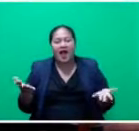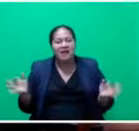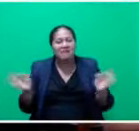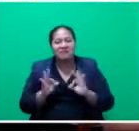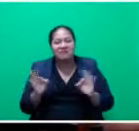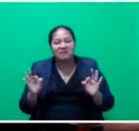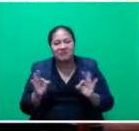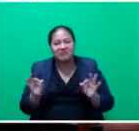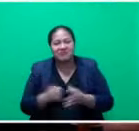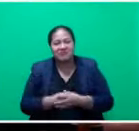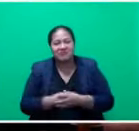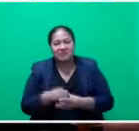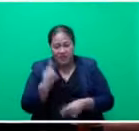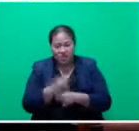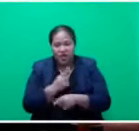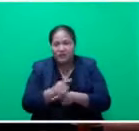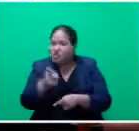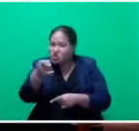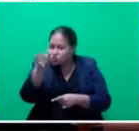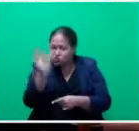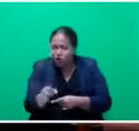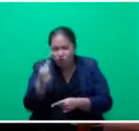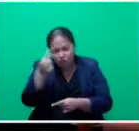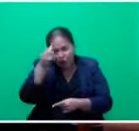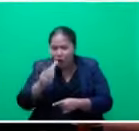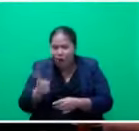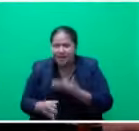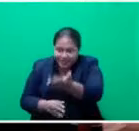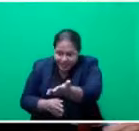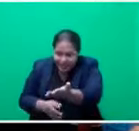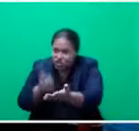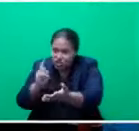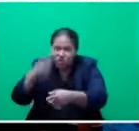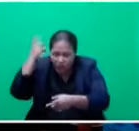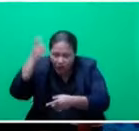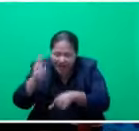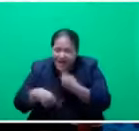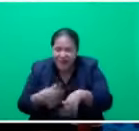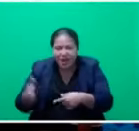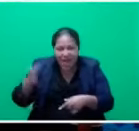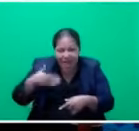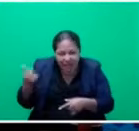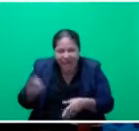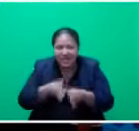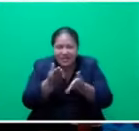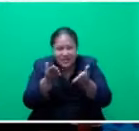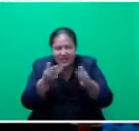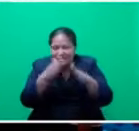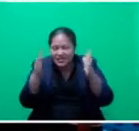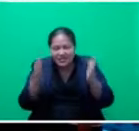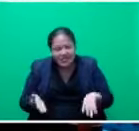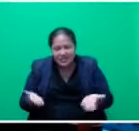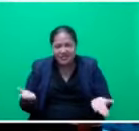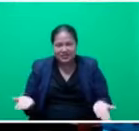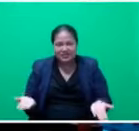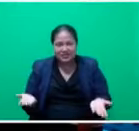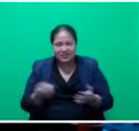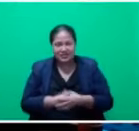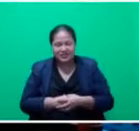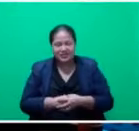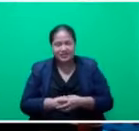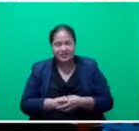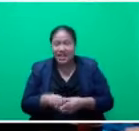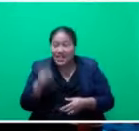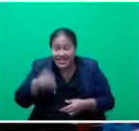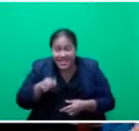recovery framework. You don't know what it is. You worry about the health facilities. Order. That's another issue. This is the